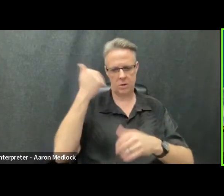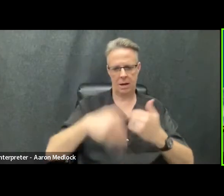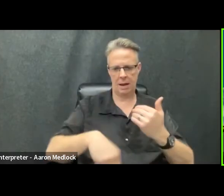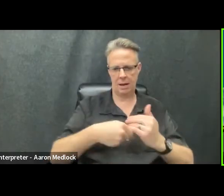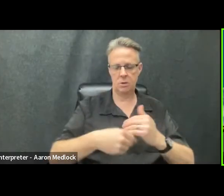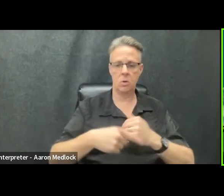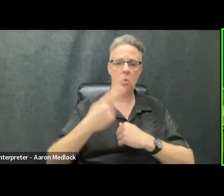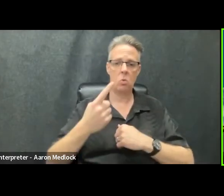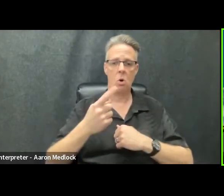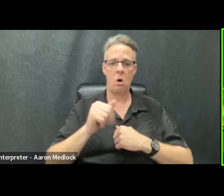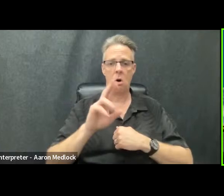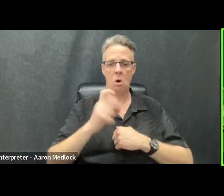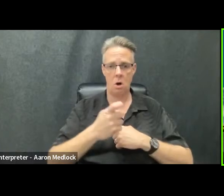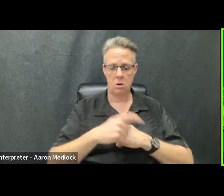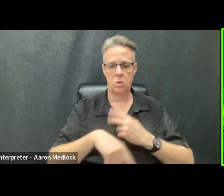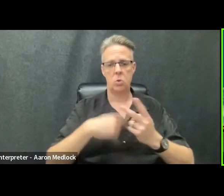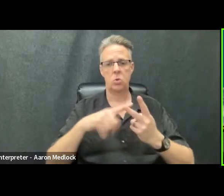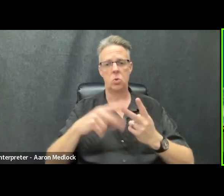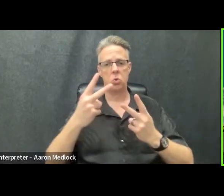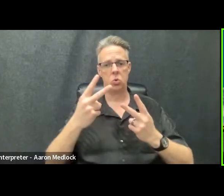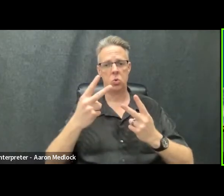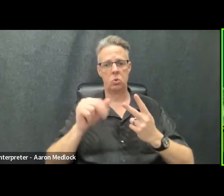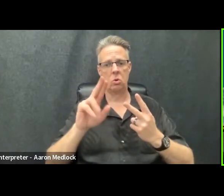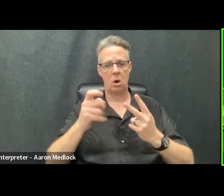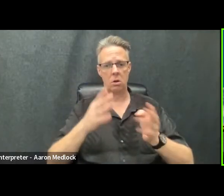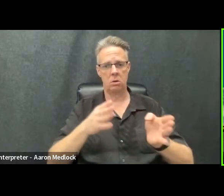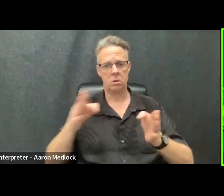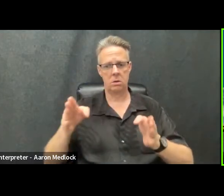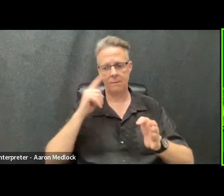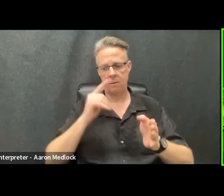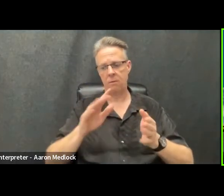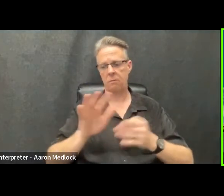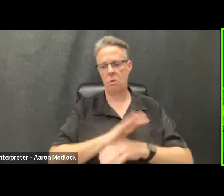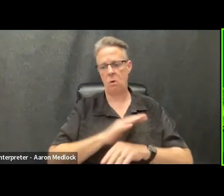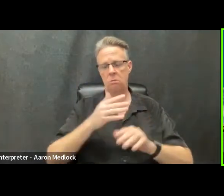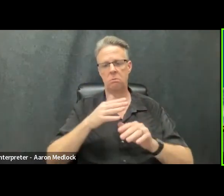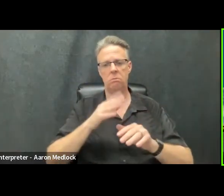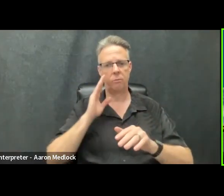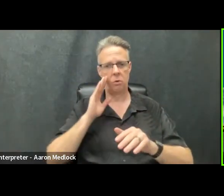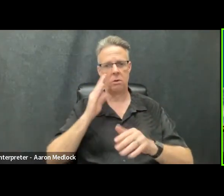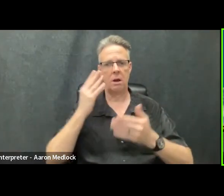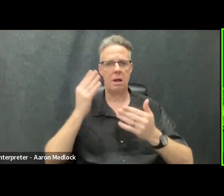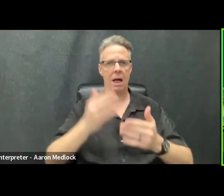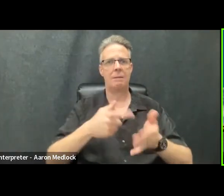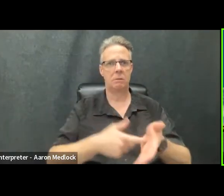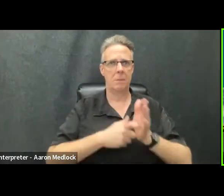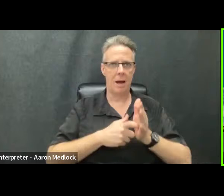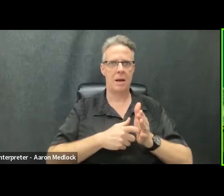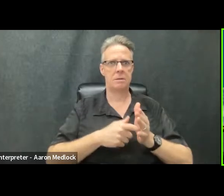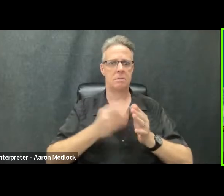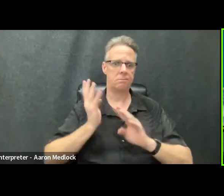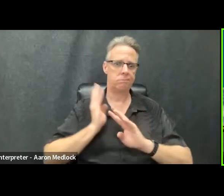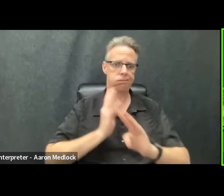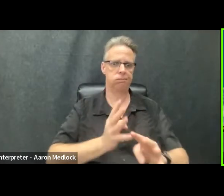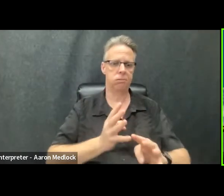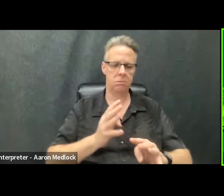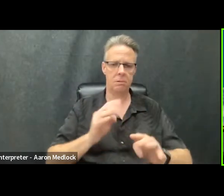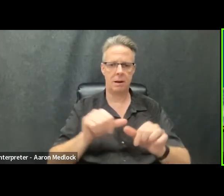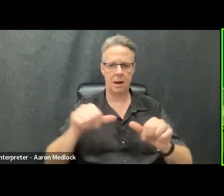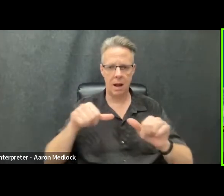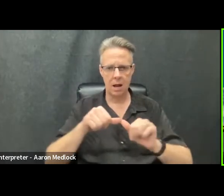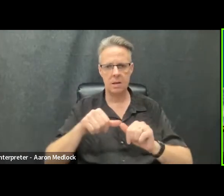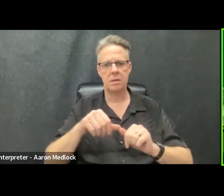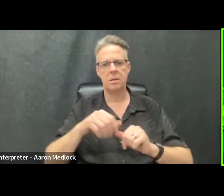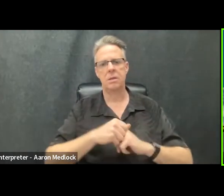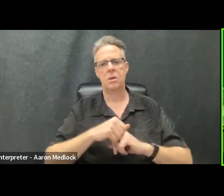1 aux lane and the 2 aux lane, all of those include high capacity transit, and all of those include kind of demand management pieces, with tolling. So